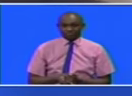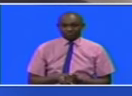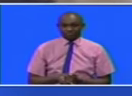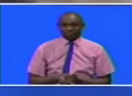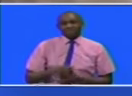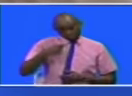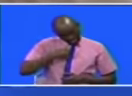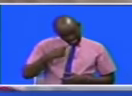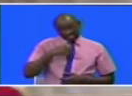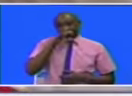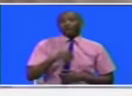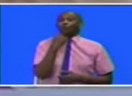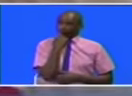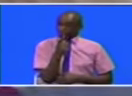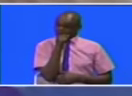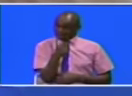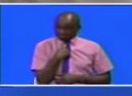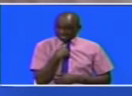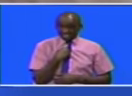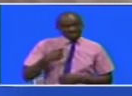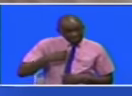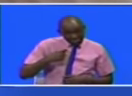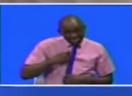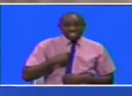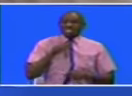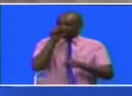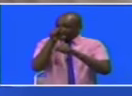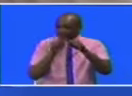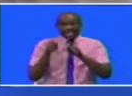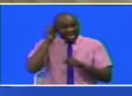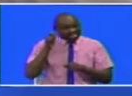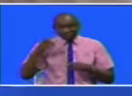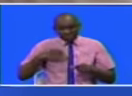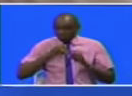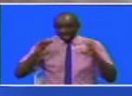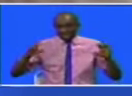I, Gideon Kipsiele, son of Moi, am not the one dividing the Kalenjins.